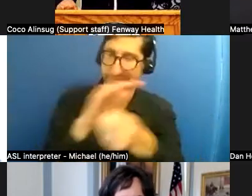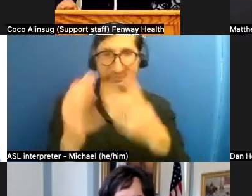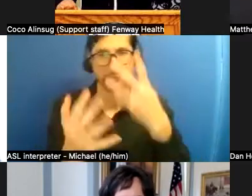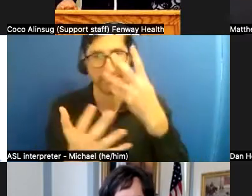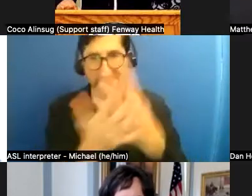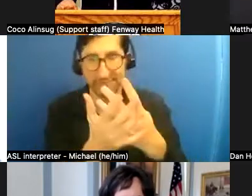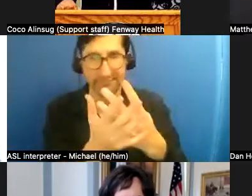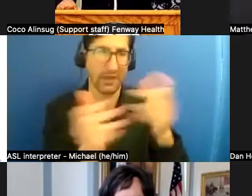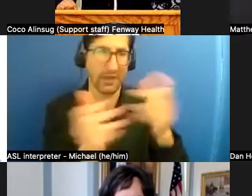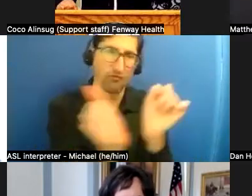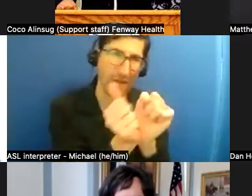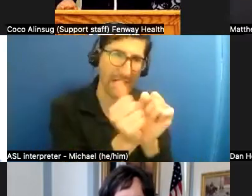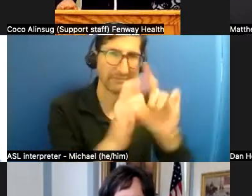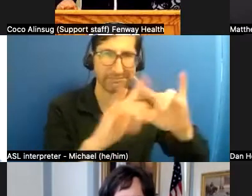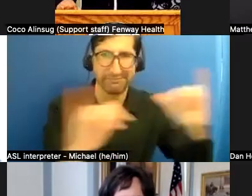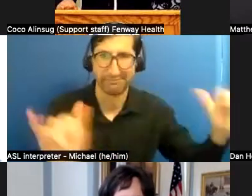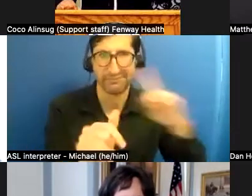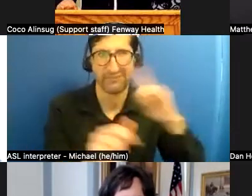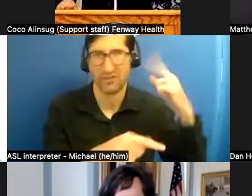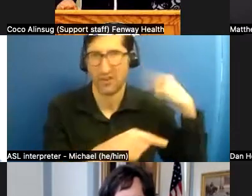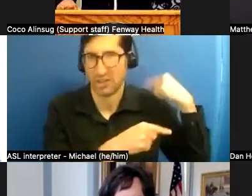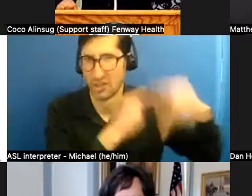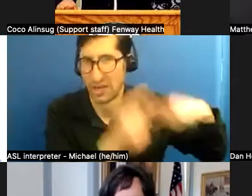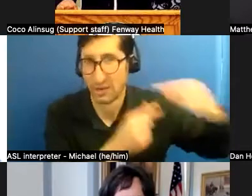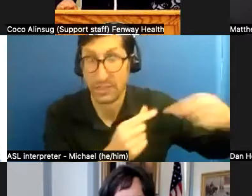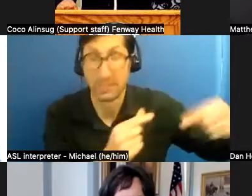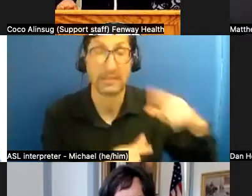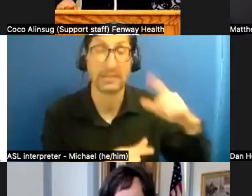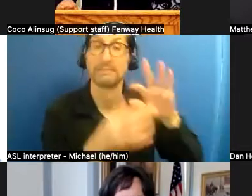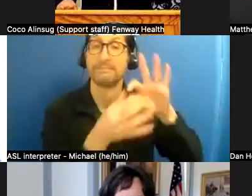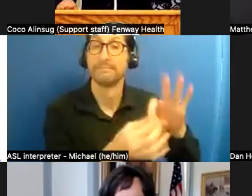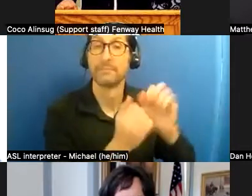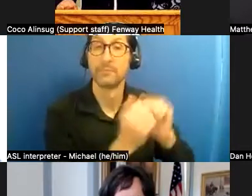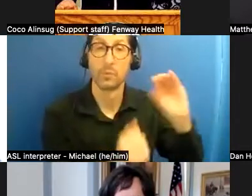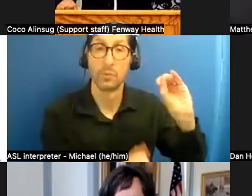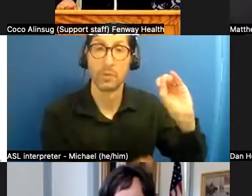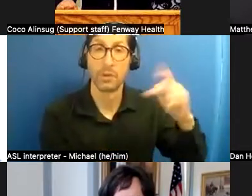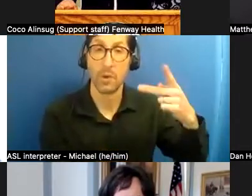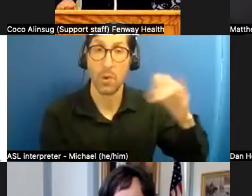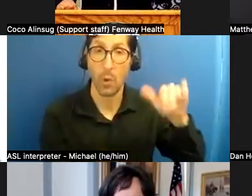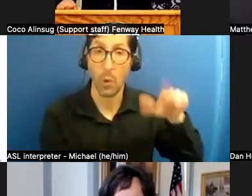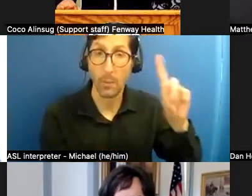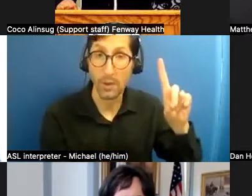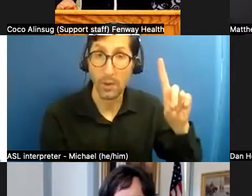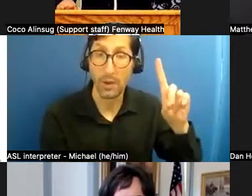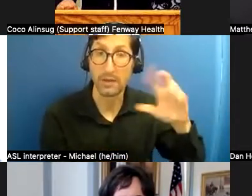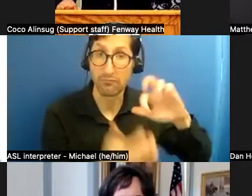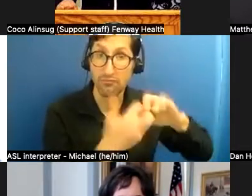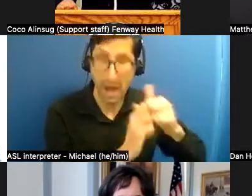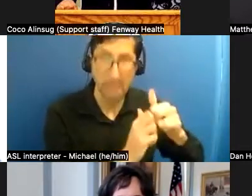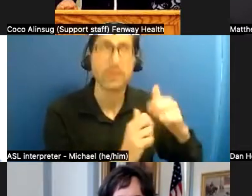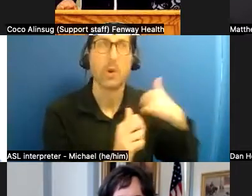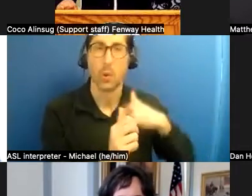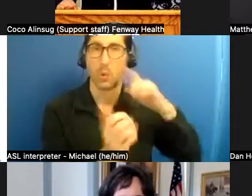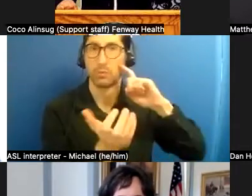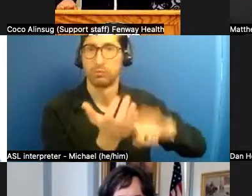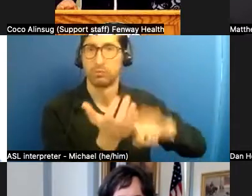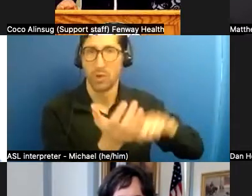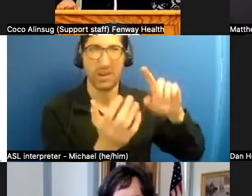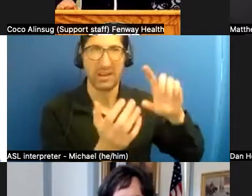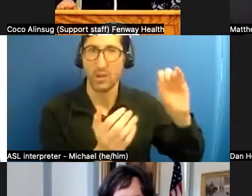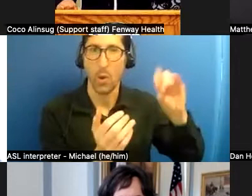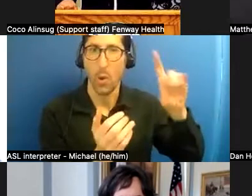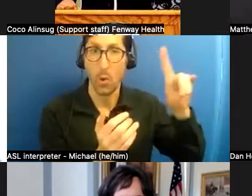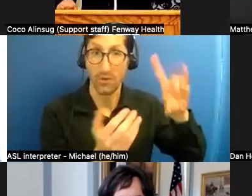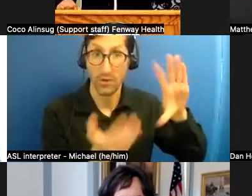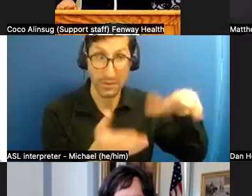generations. And when it comes to the opioid crisis, that impact continues to be felt with increases in overdose deaths by people of